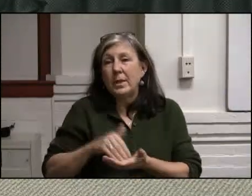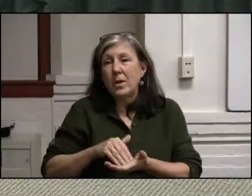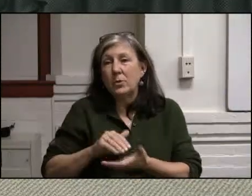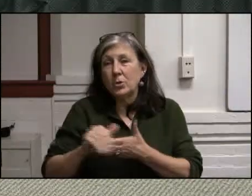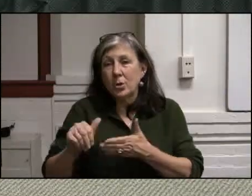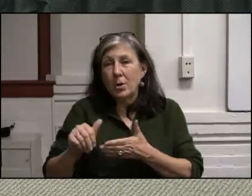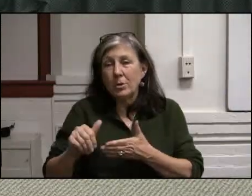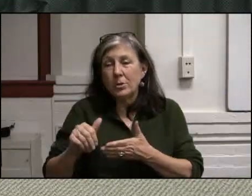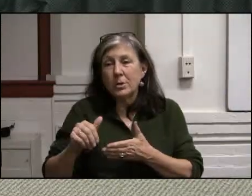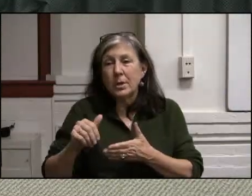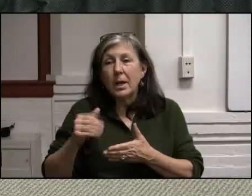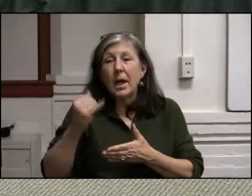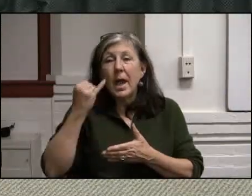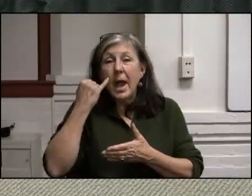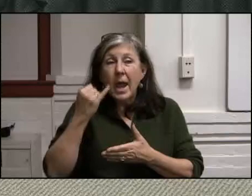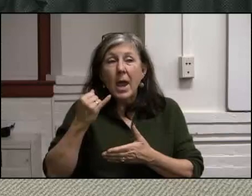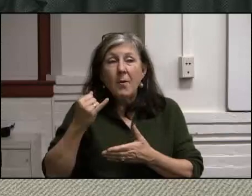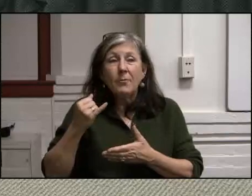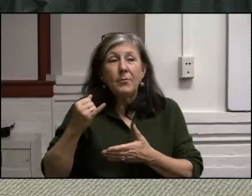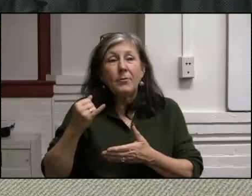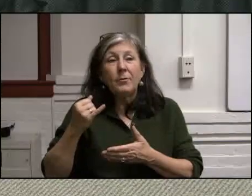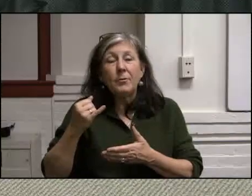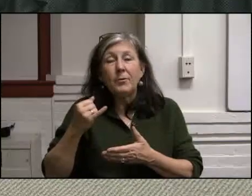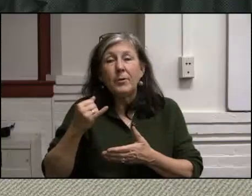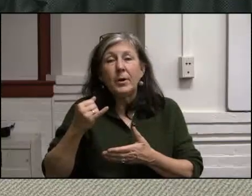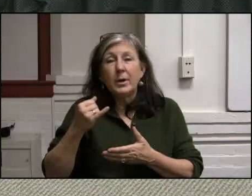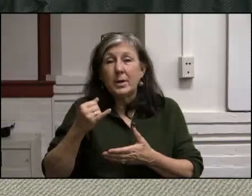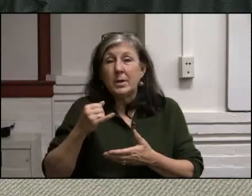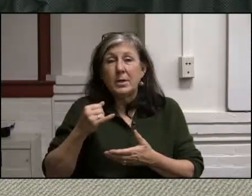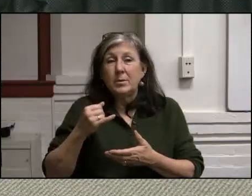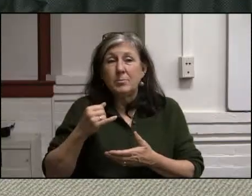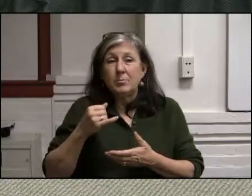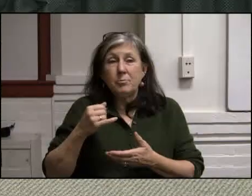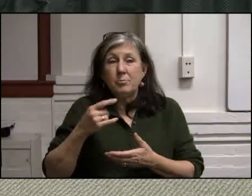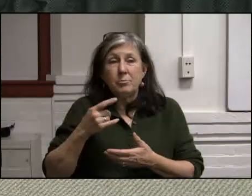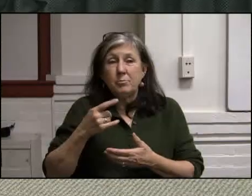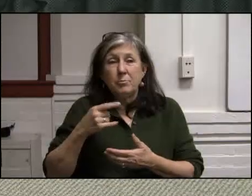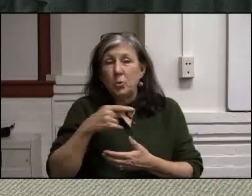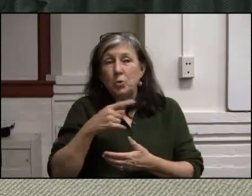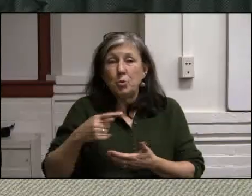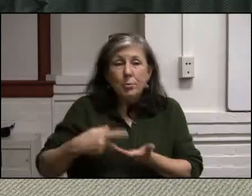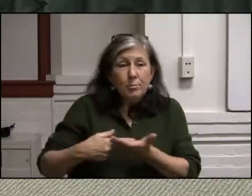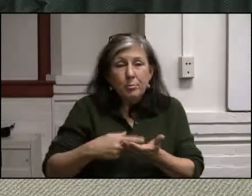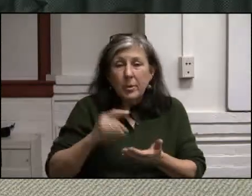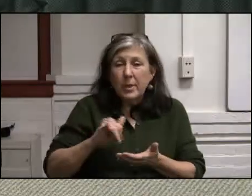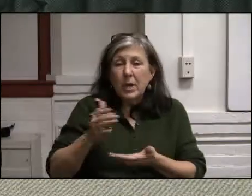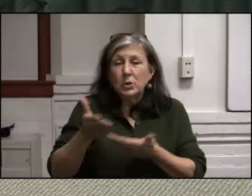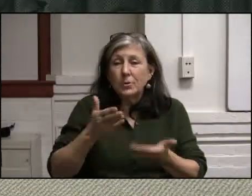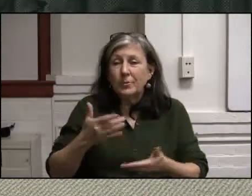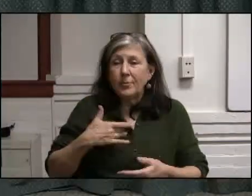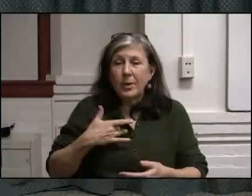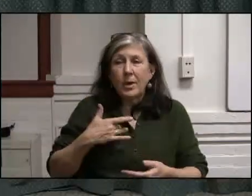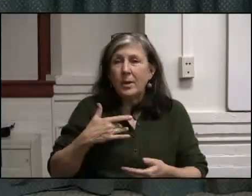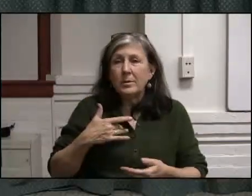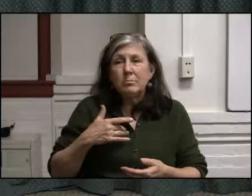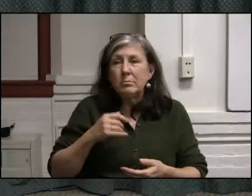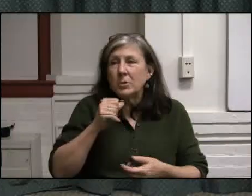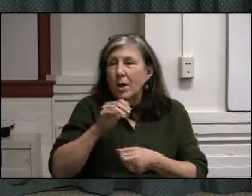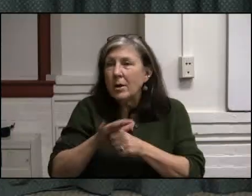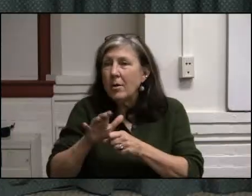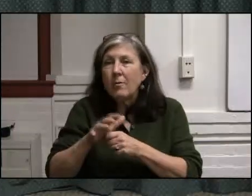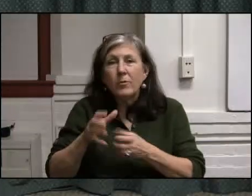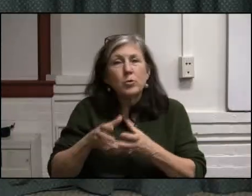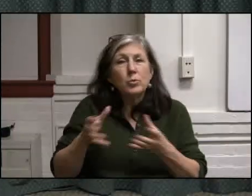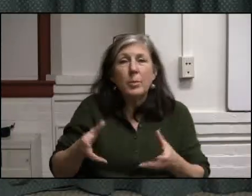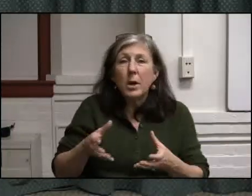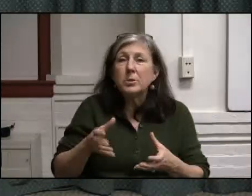as part of your communication around the services that are provided, you decided that feels like too much or too little, that could